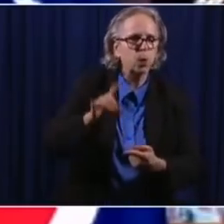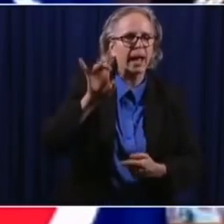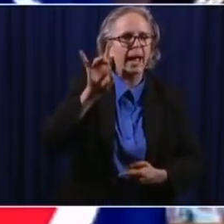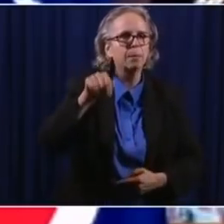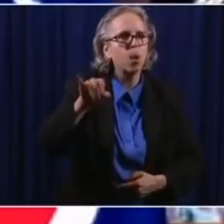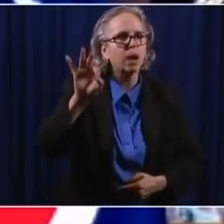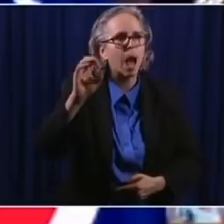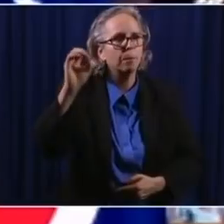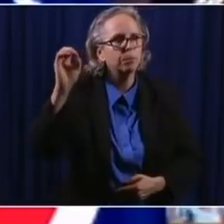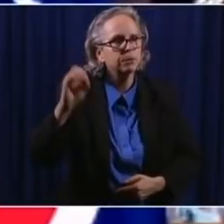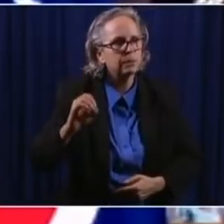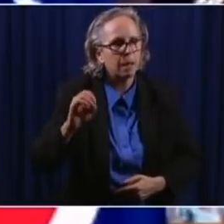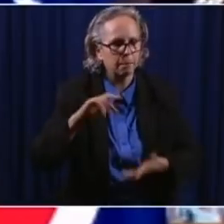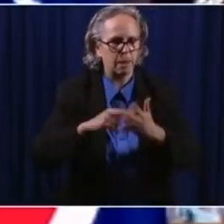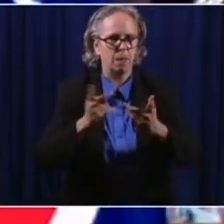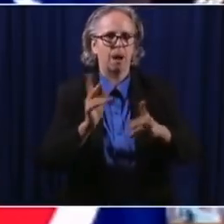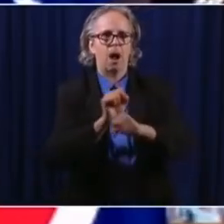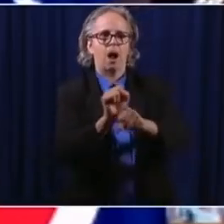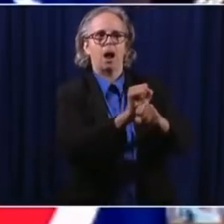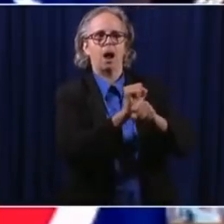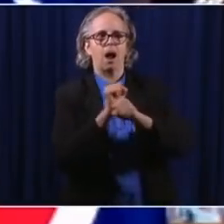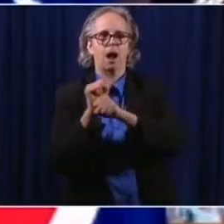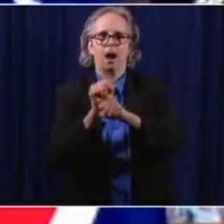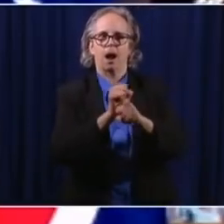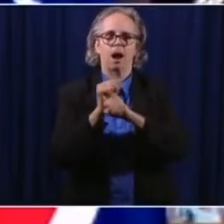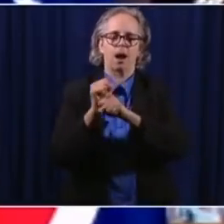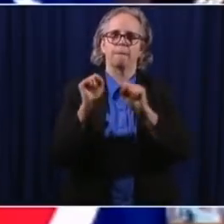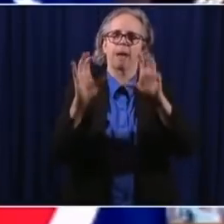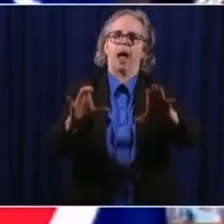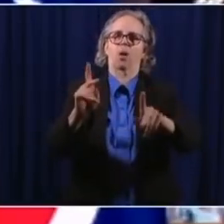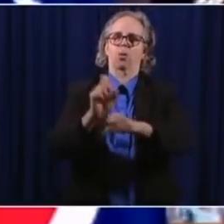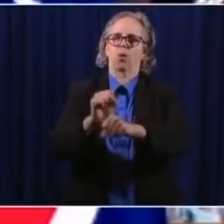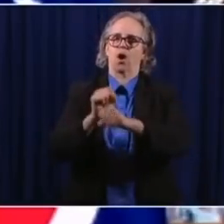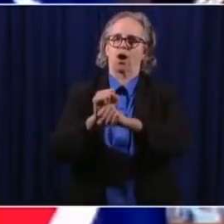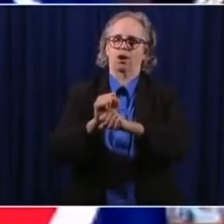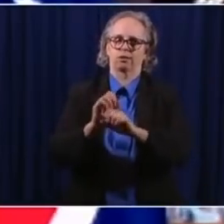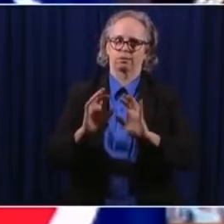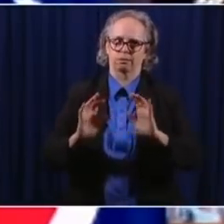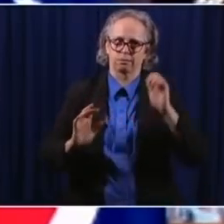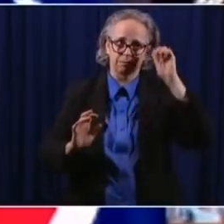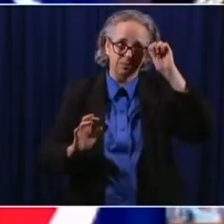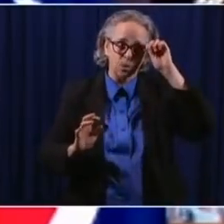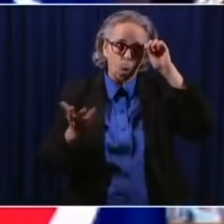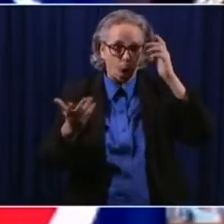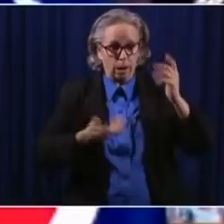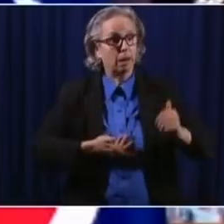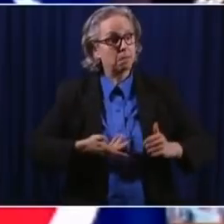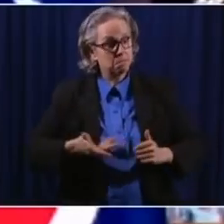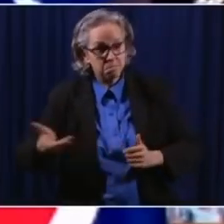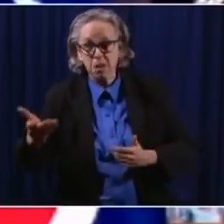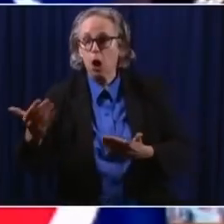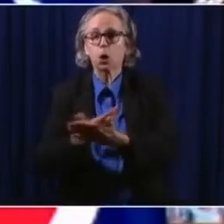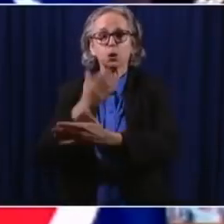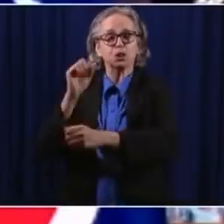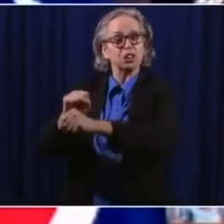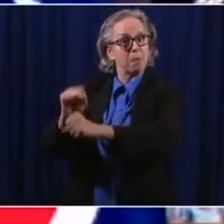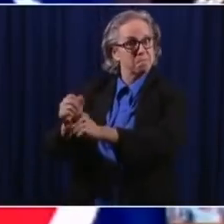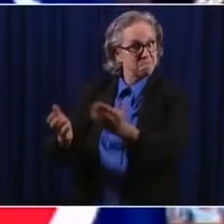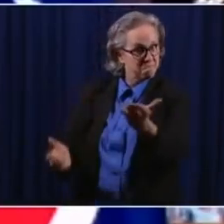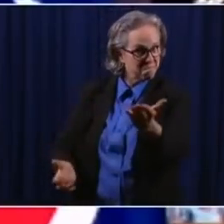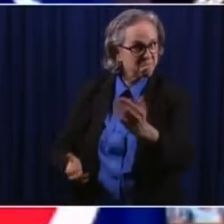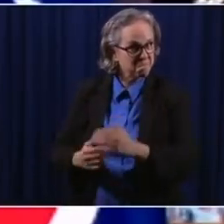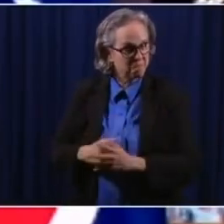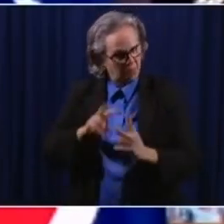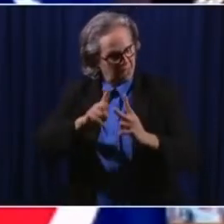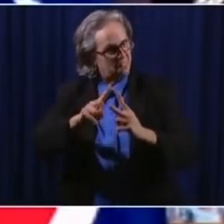lot of people are going back to work, and they're also finding as they look for work that the nature of work sometimes has changed, that